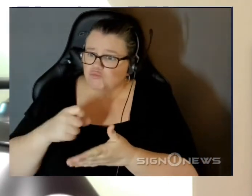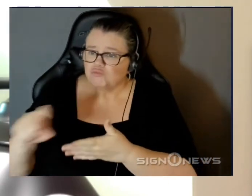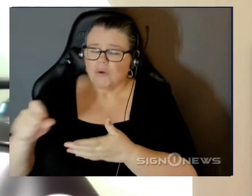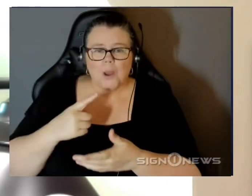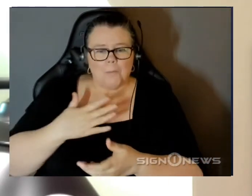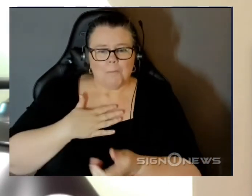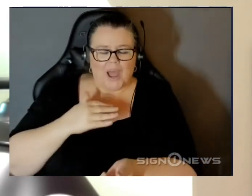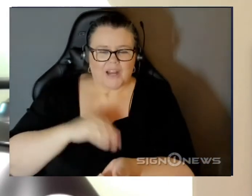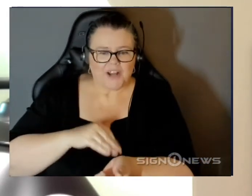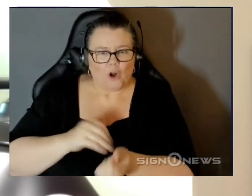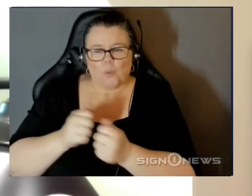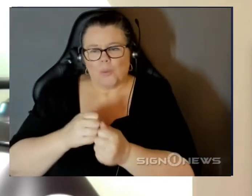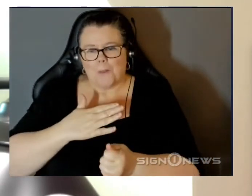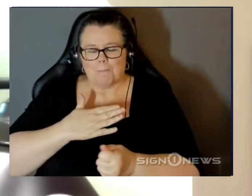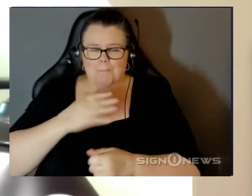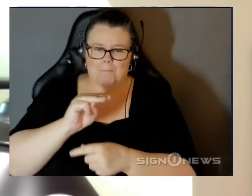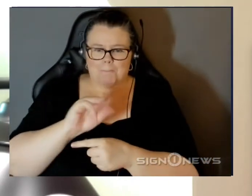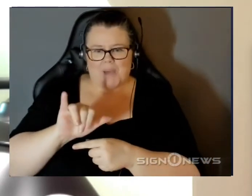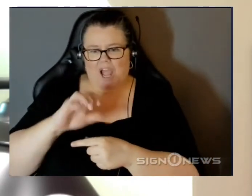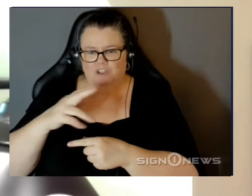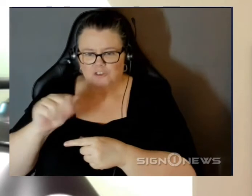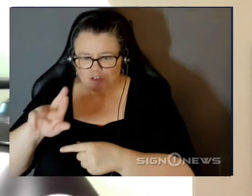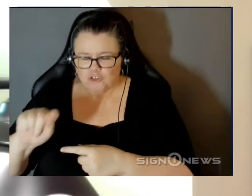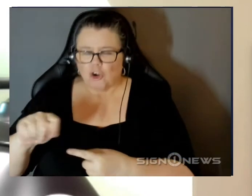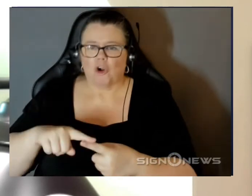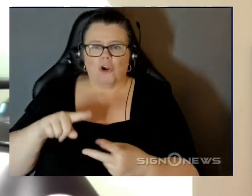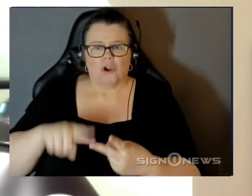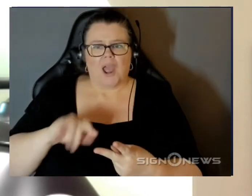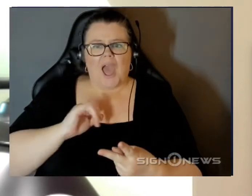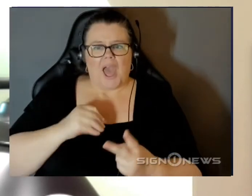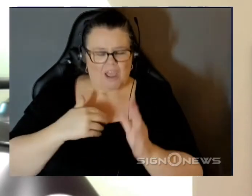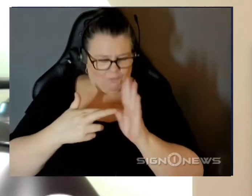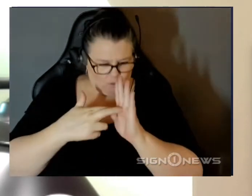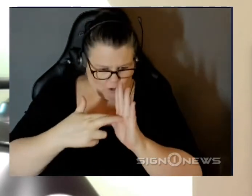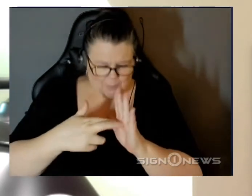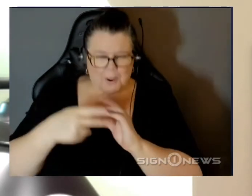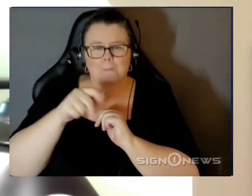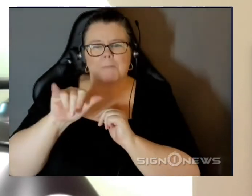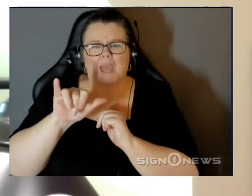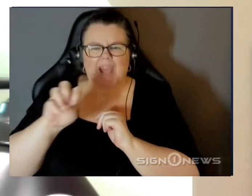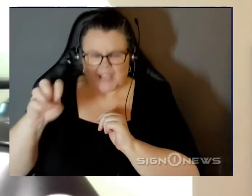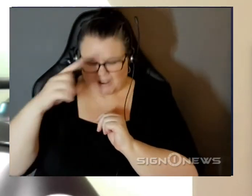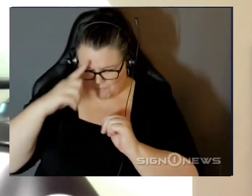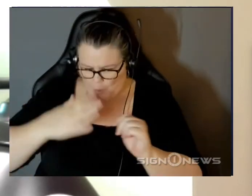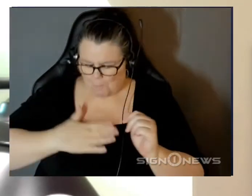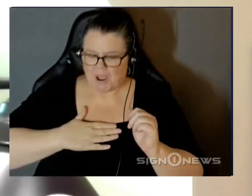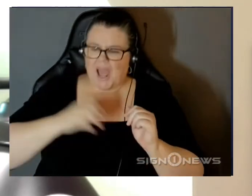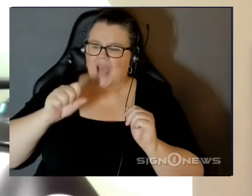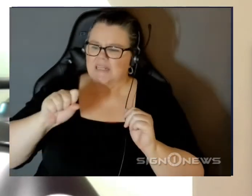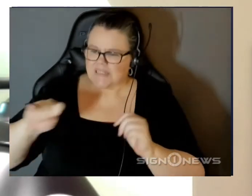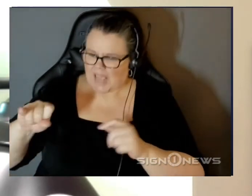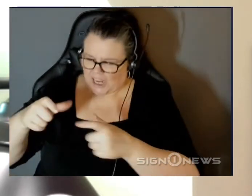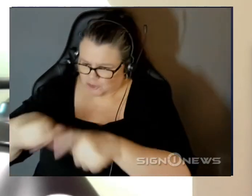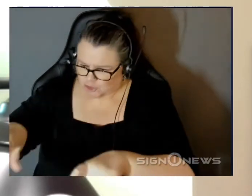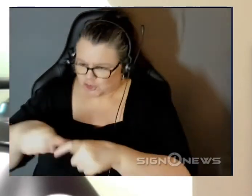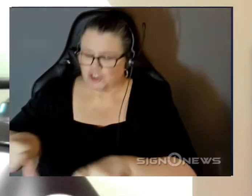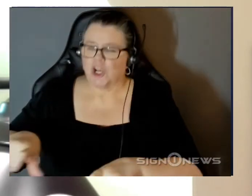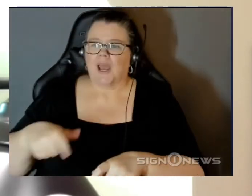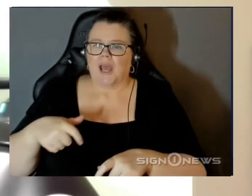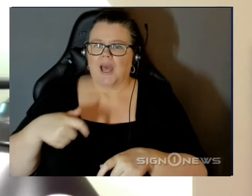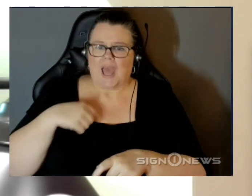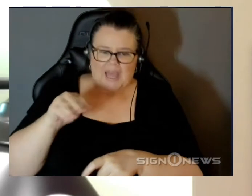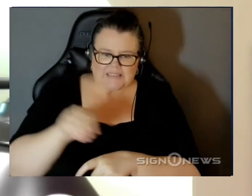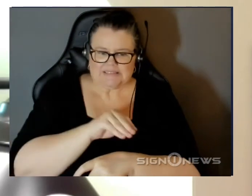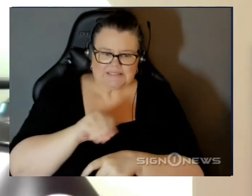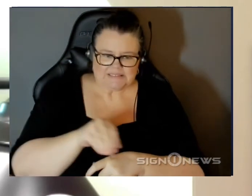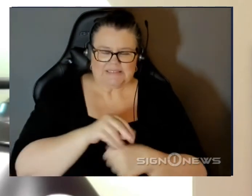authorized representative and a representative payee for my SSI, Social Security checks. I'm saving them in my CalAble account to have